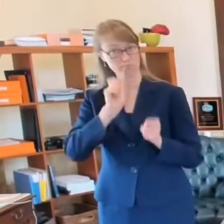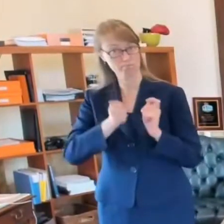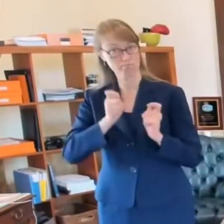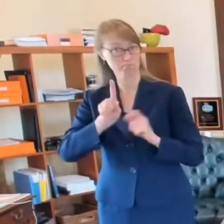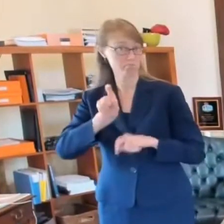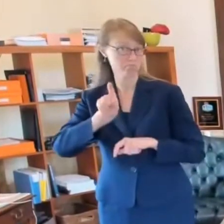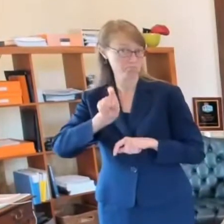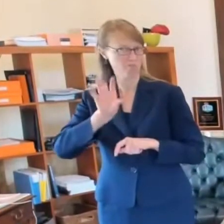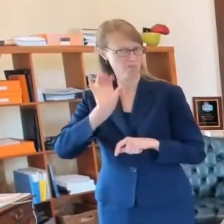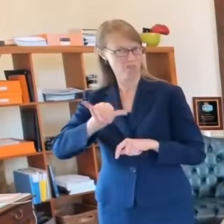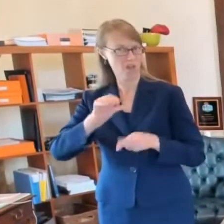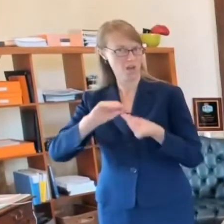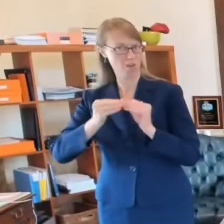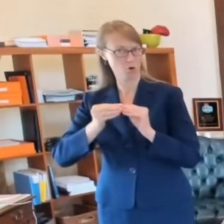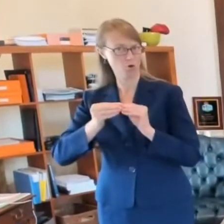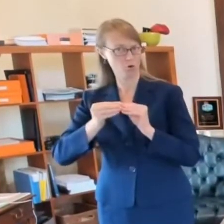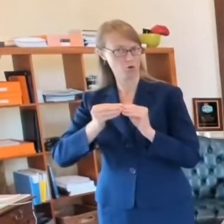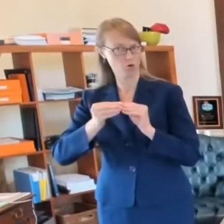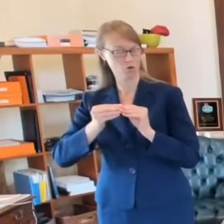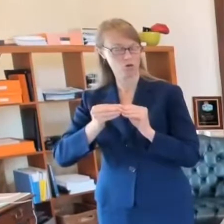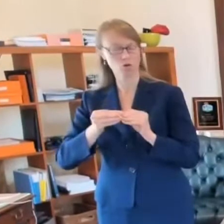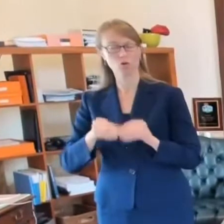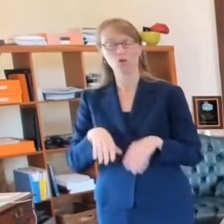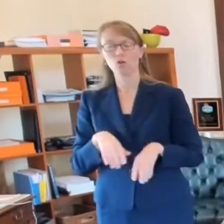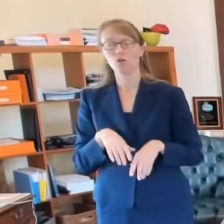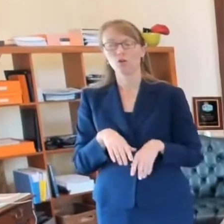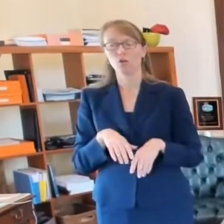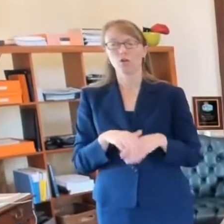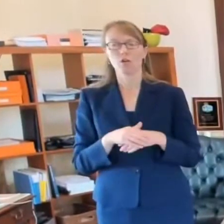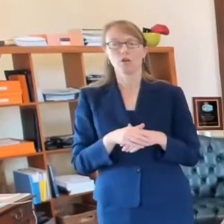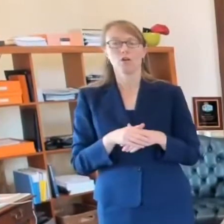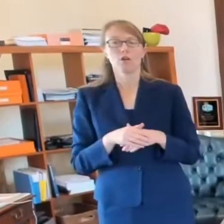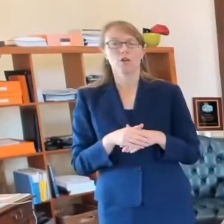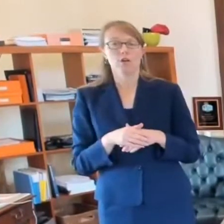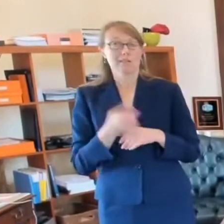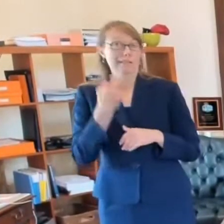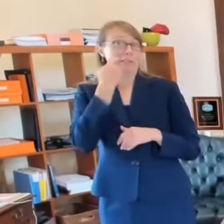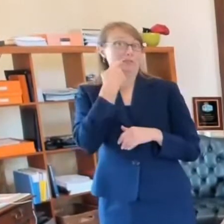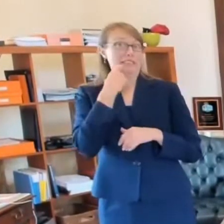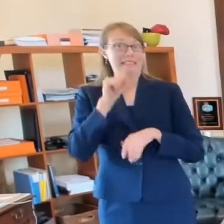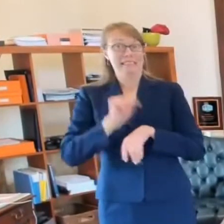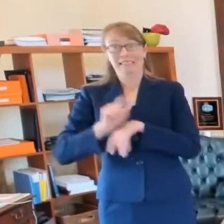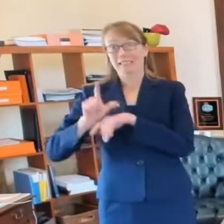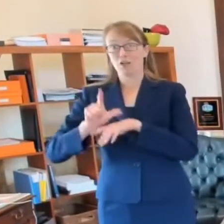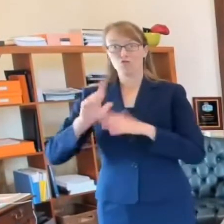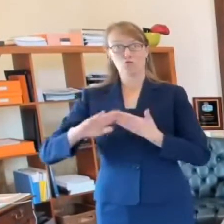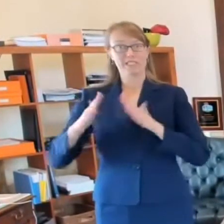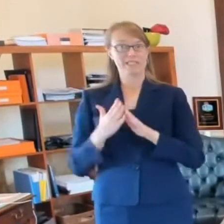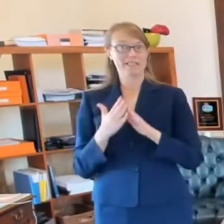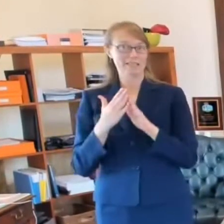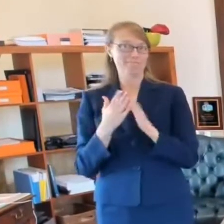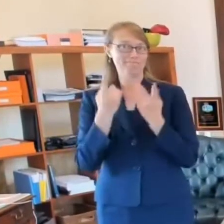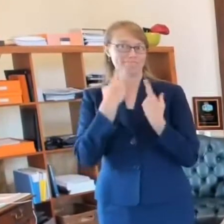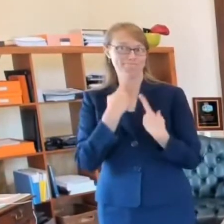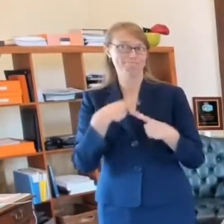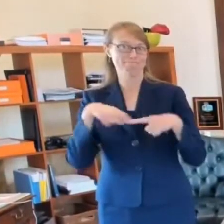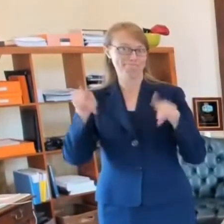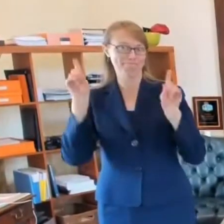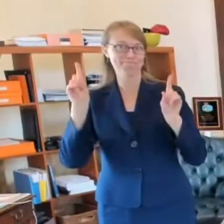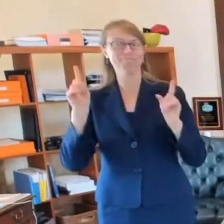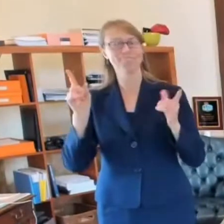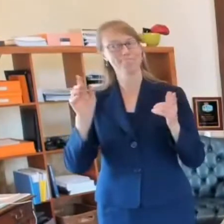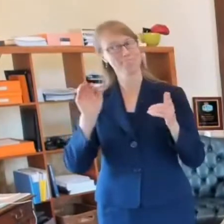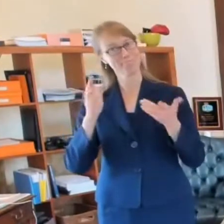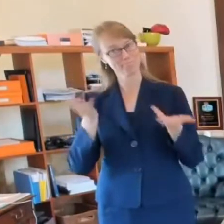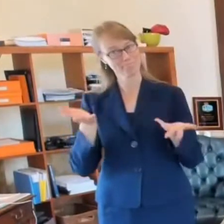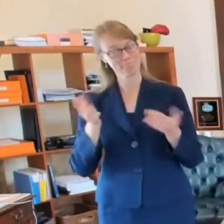that City of St. Louis, we announced just a little while ago that, you know, when folks